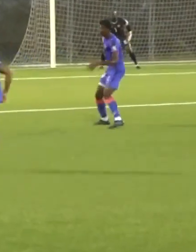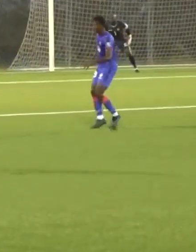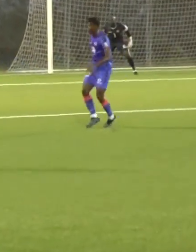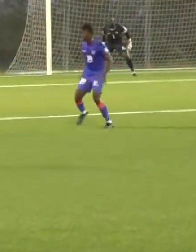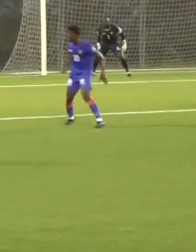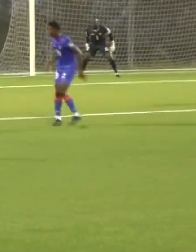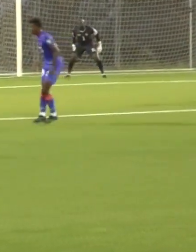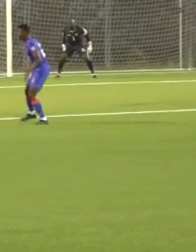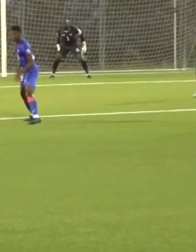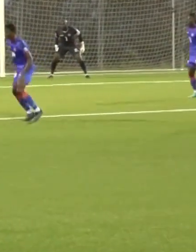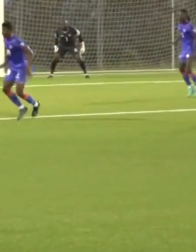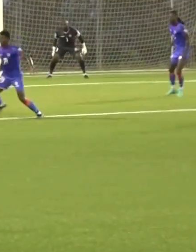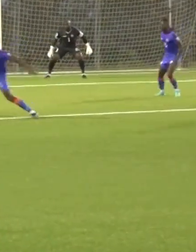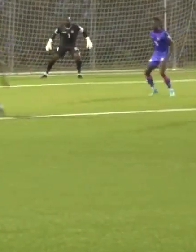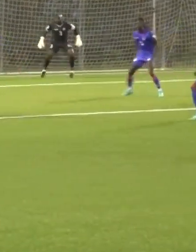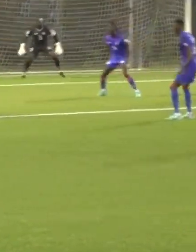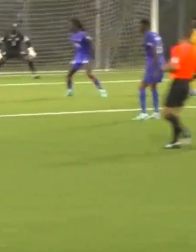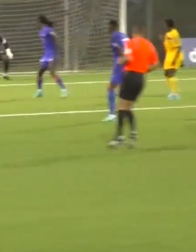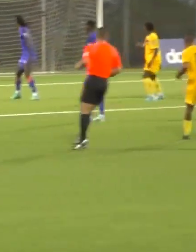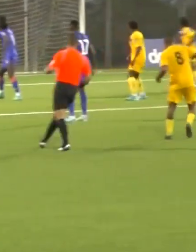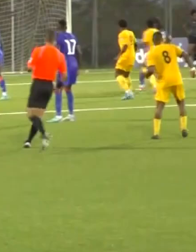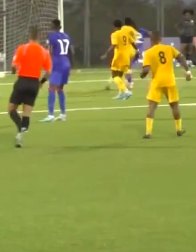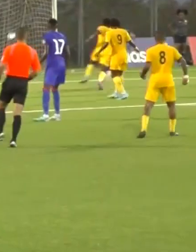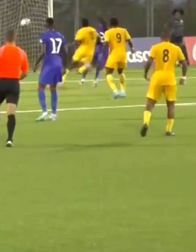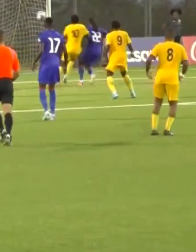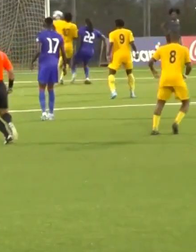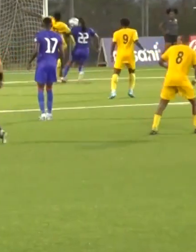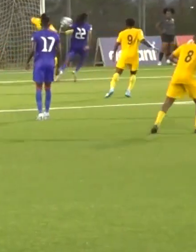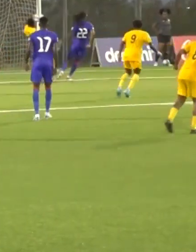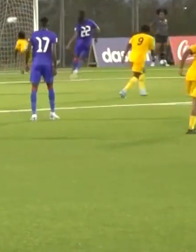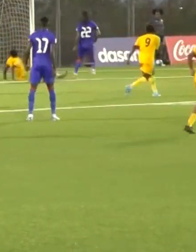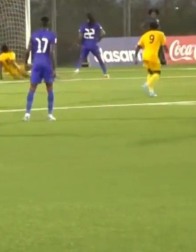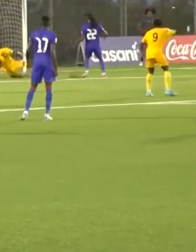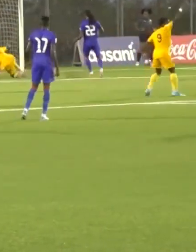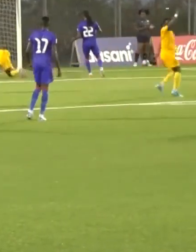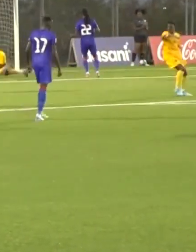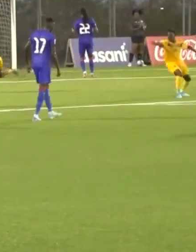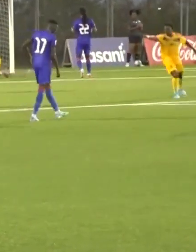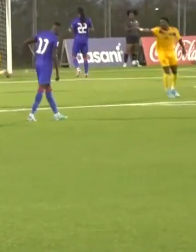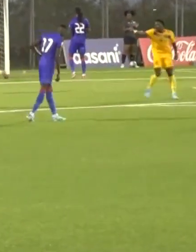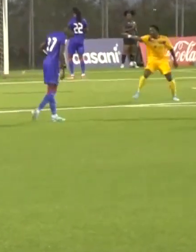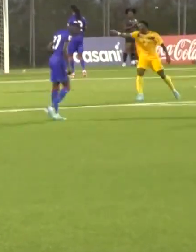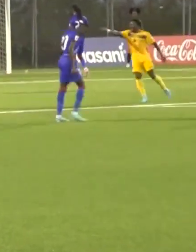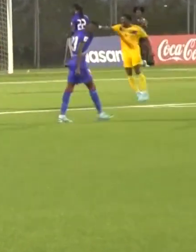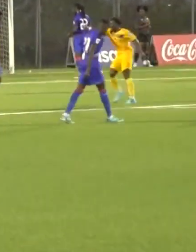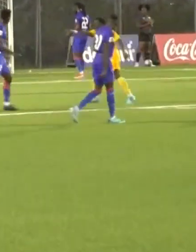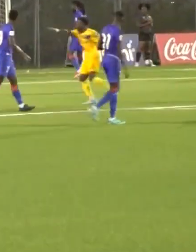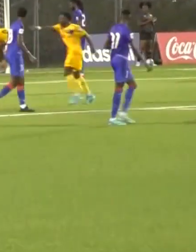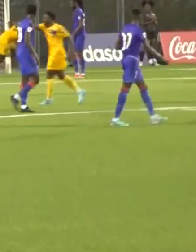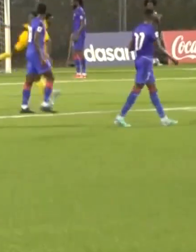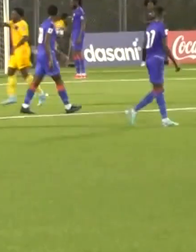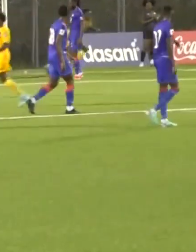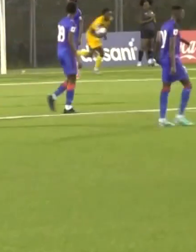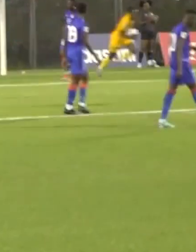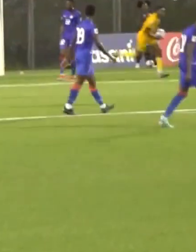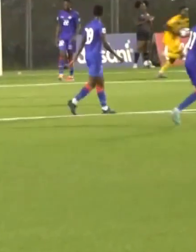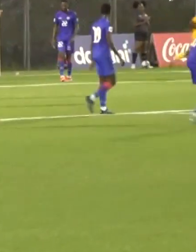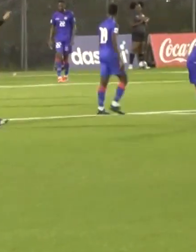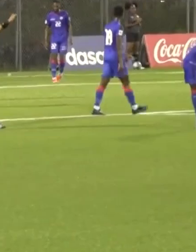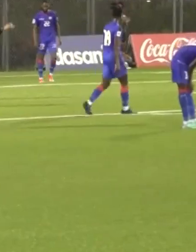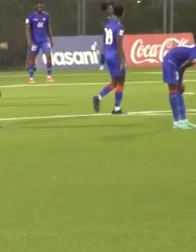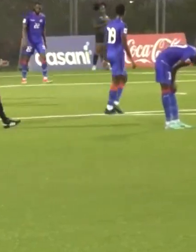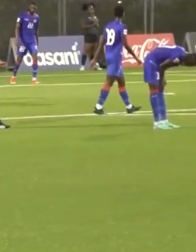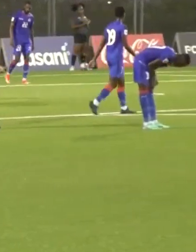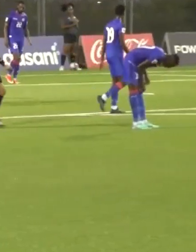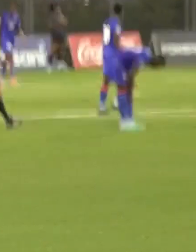the 73rd minute. Nadre Butcher's shot is parried into the danger zone and is touched home by Nairi